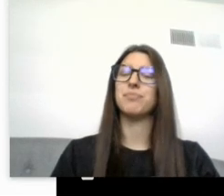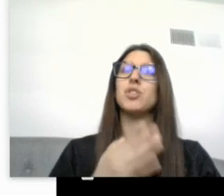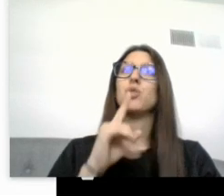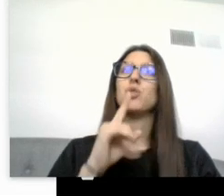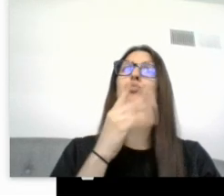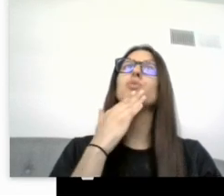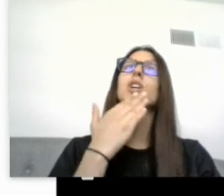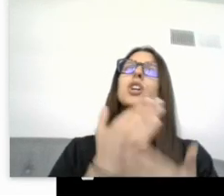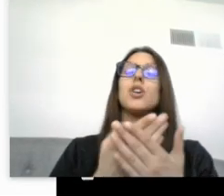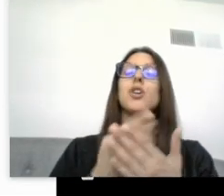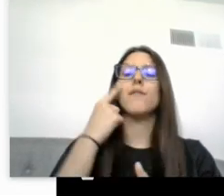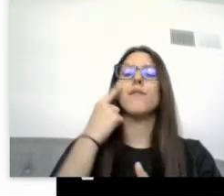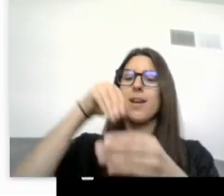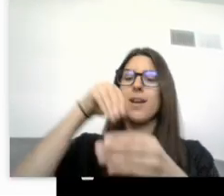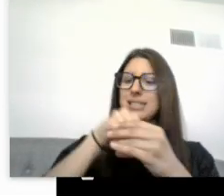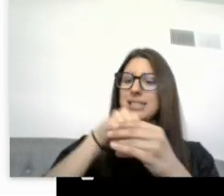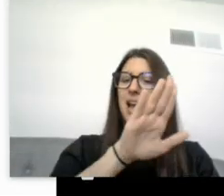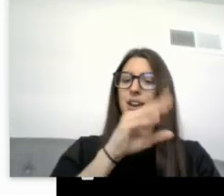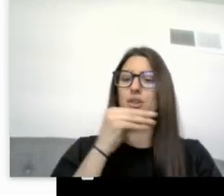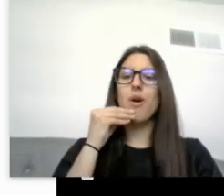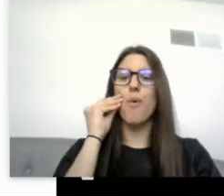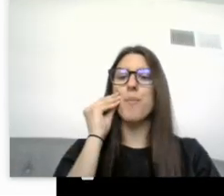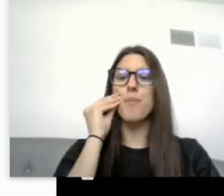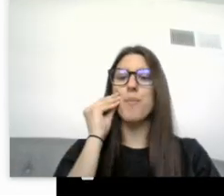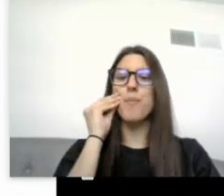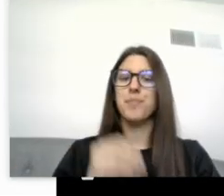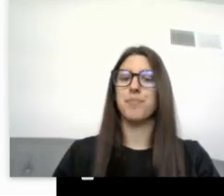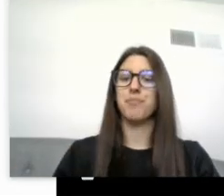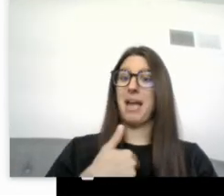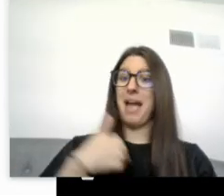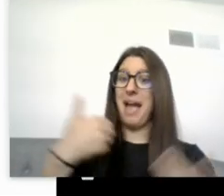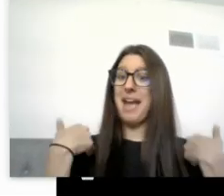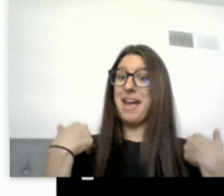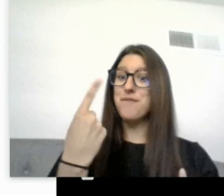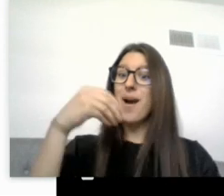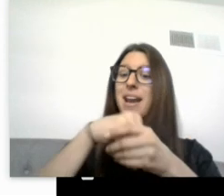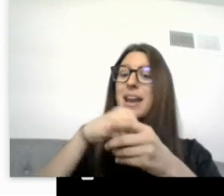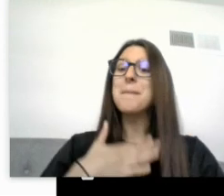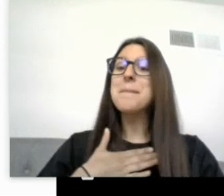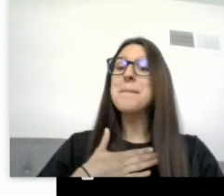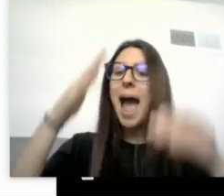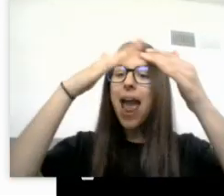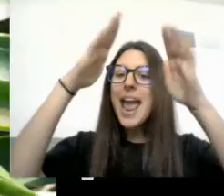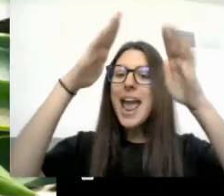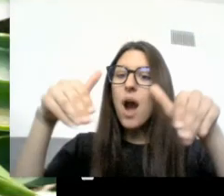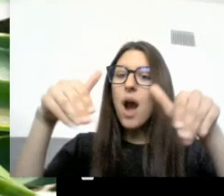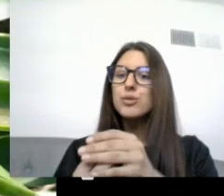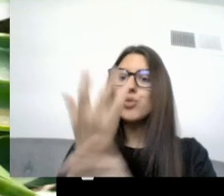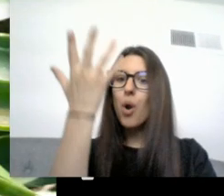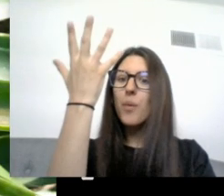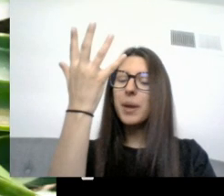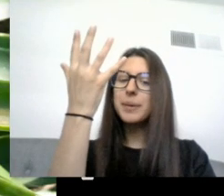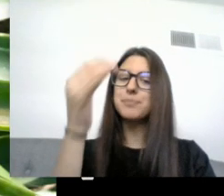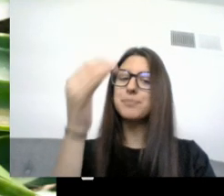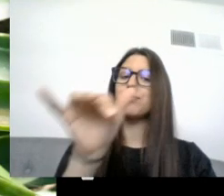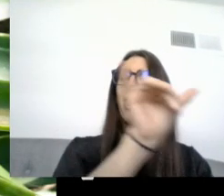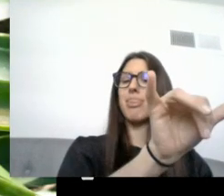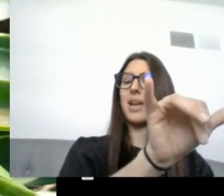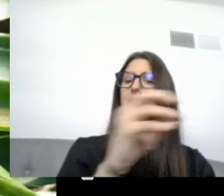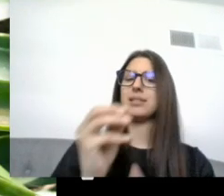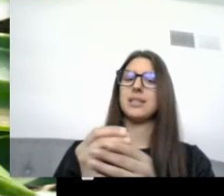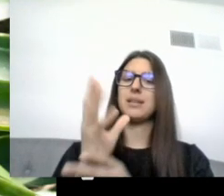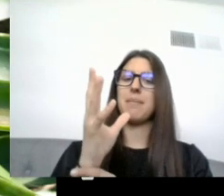houses. Now, where I live, I have one that's reddish orange like this, growing in my house. Here's the bromeliad's cousin. Now, this is maybe